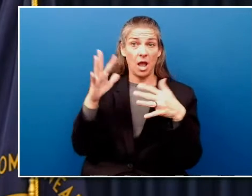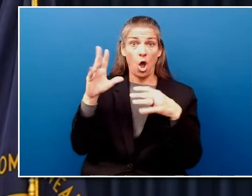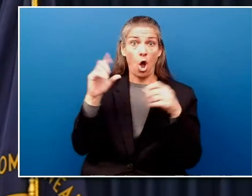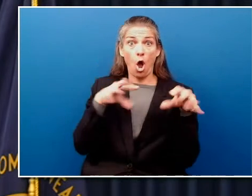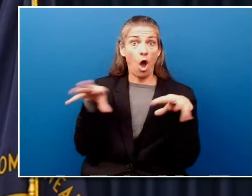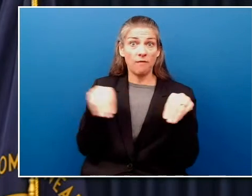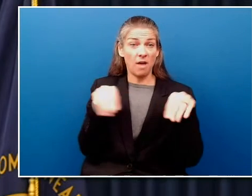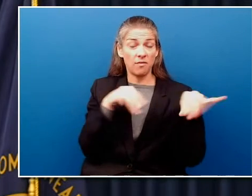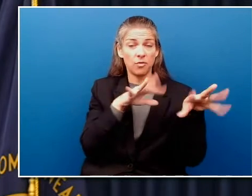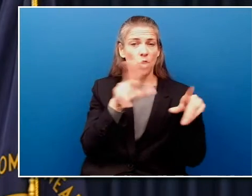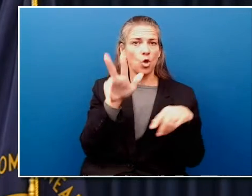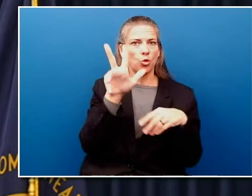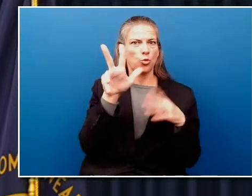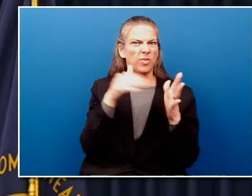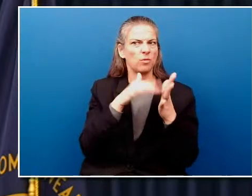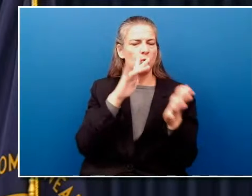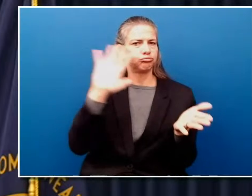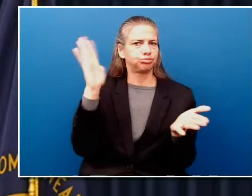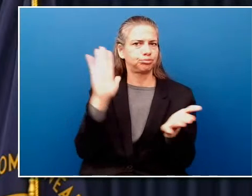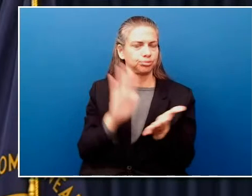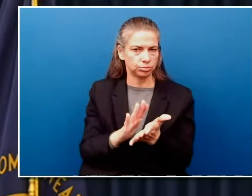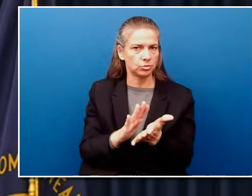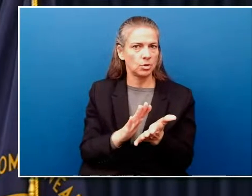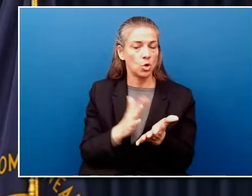3,575. That's incredible. Right, that's down from